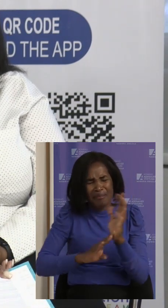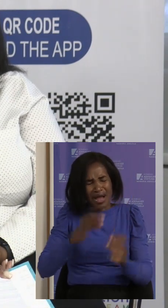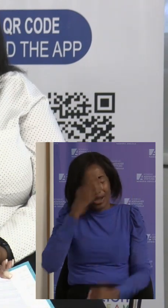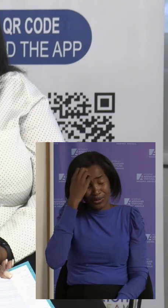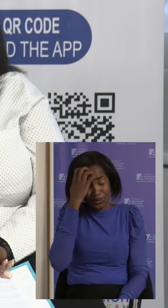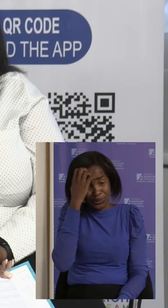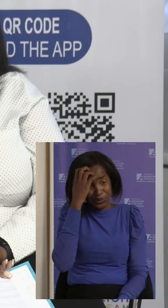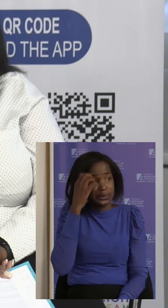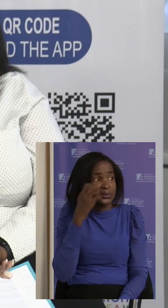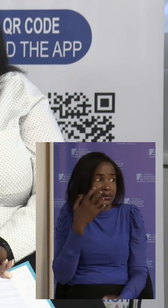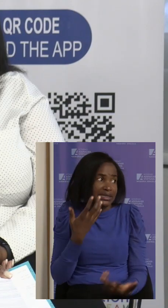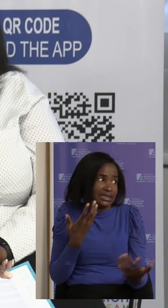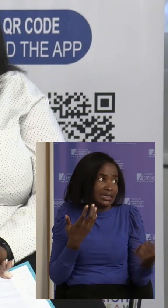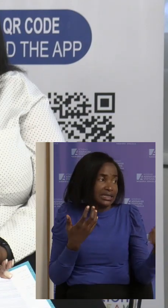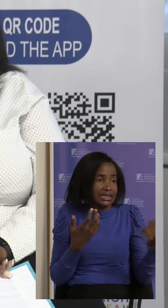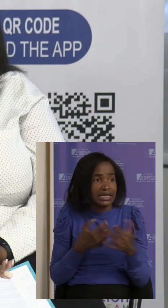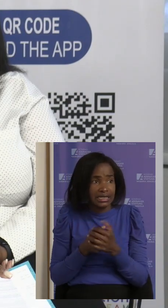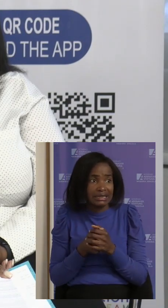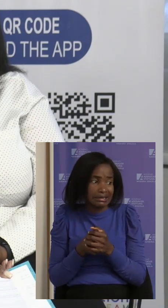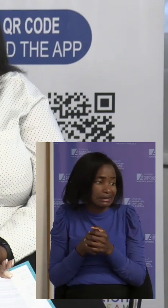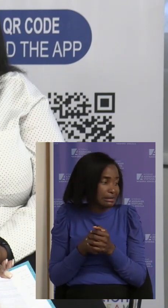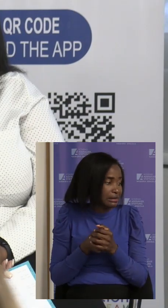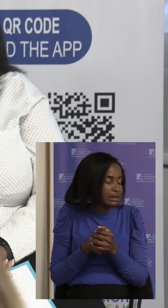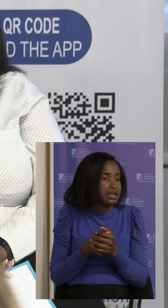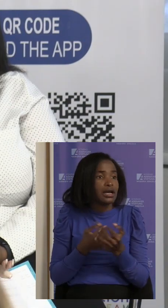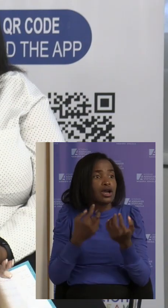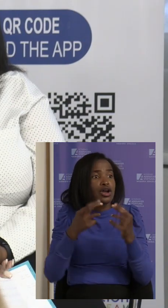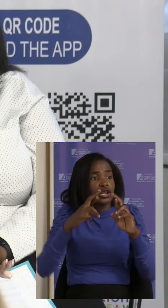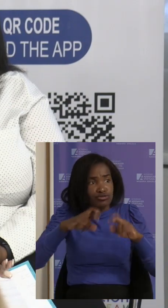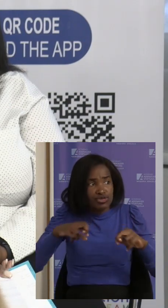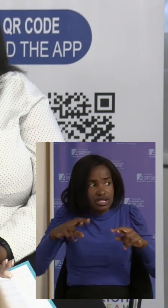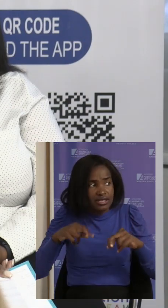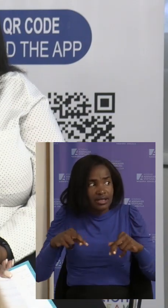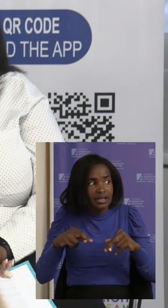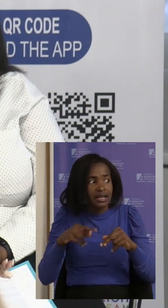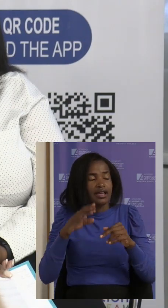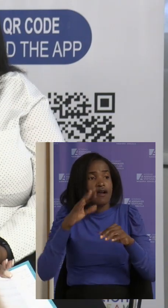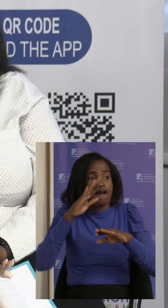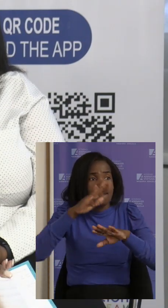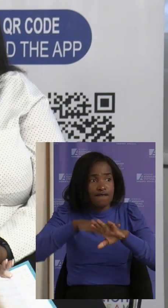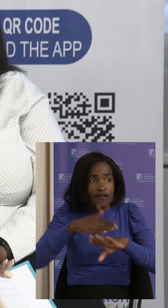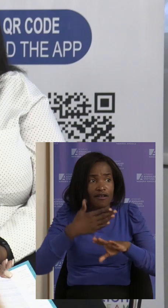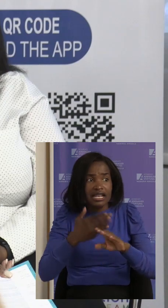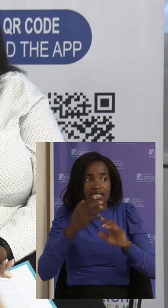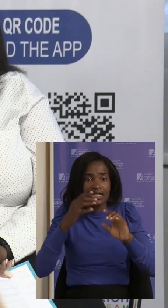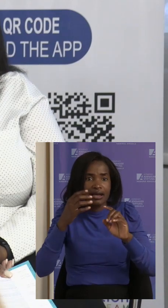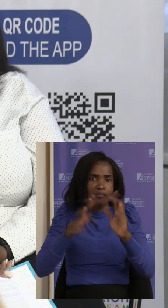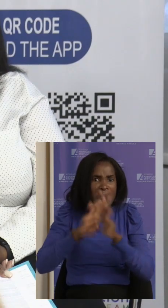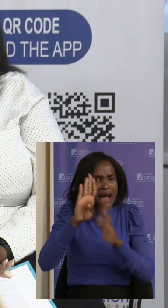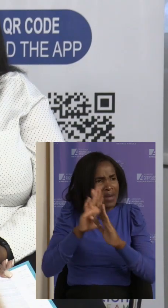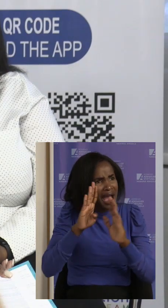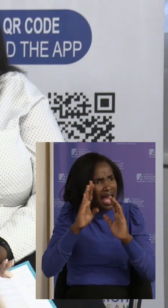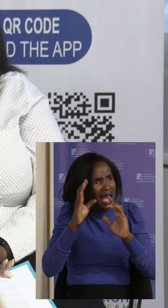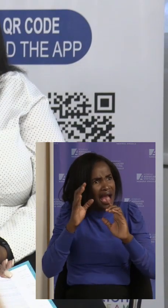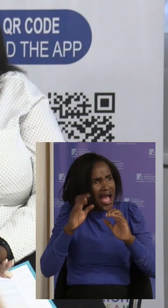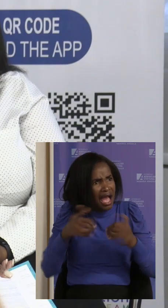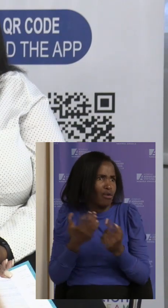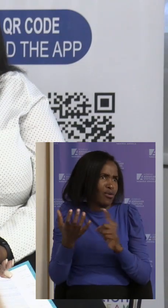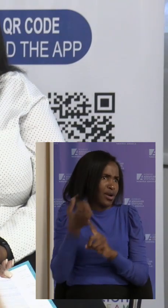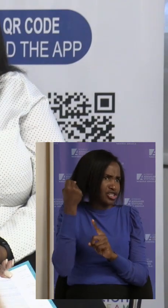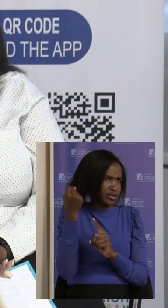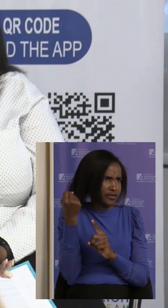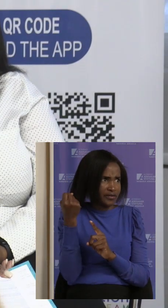last speaker's intervention also and the research. Now, in order to achieve results,